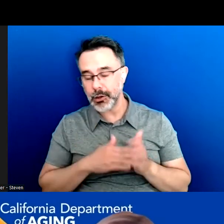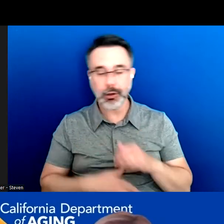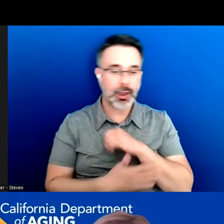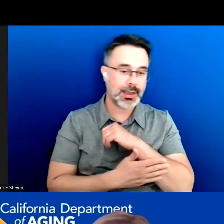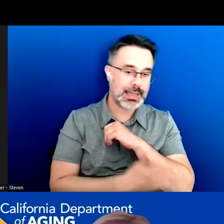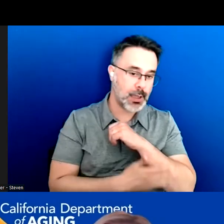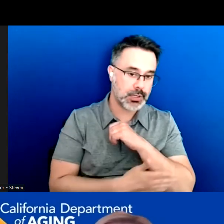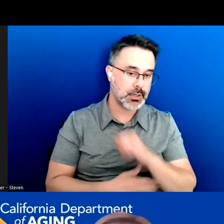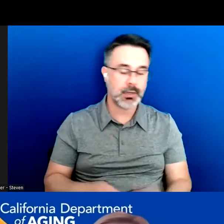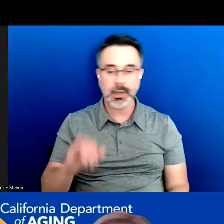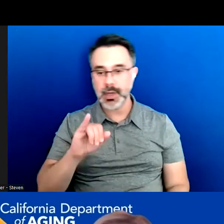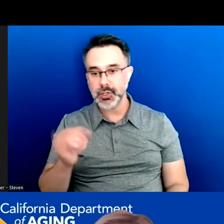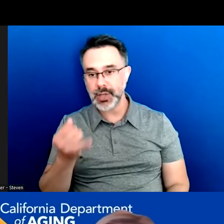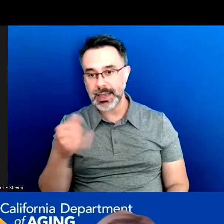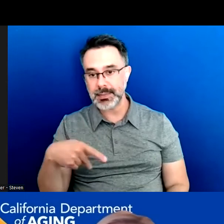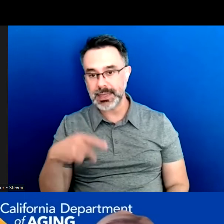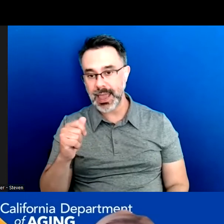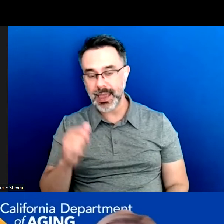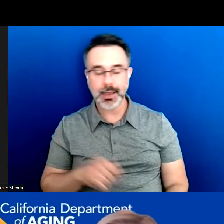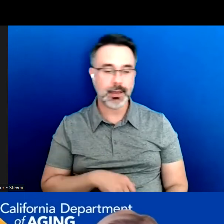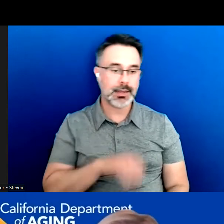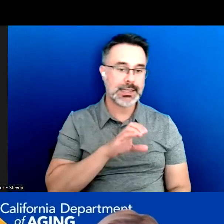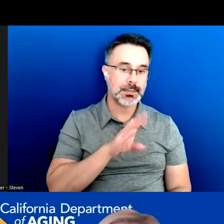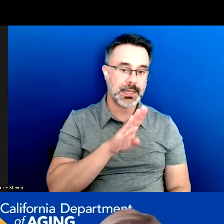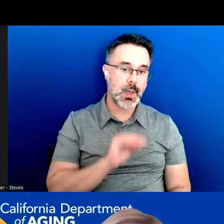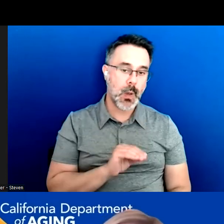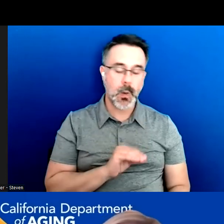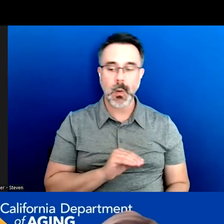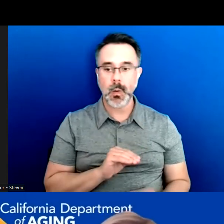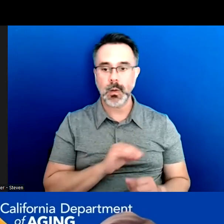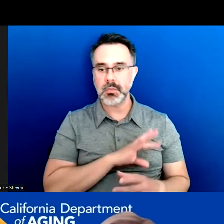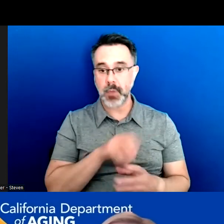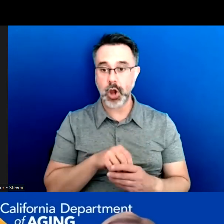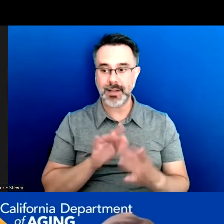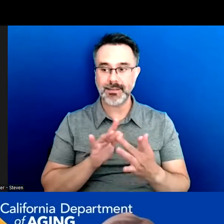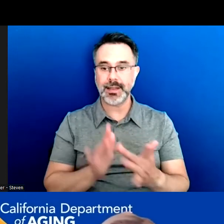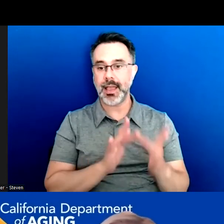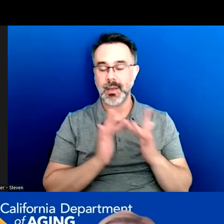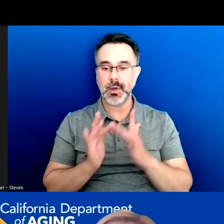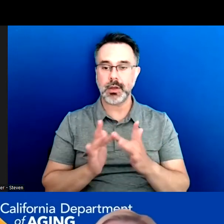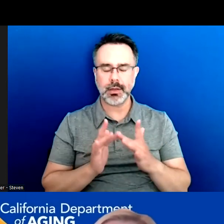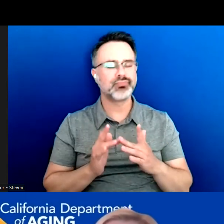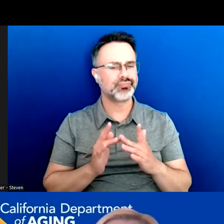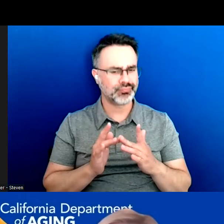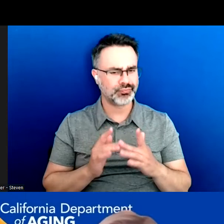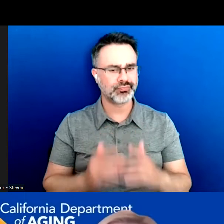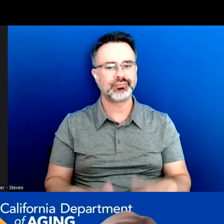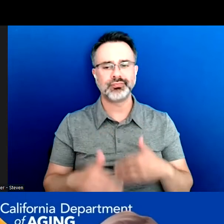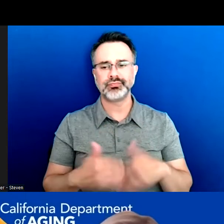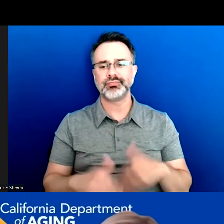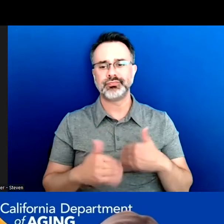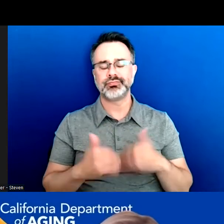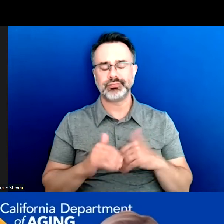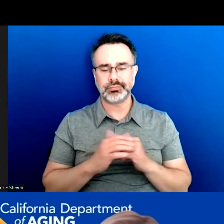JPA, or a CBO that's network that is part of the network. Absolutely, the